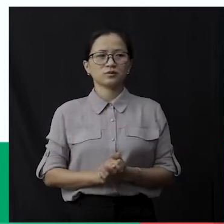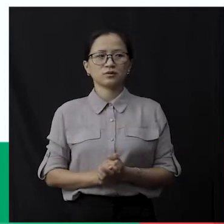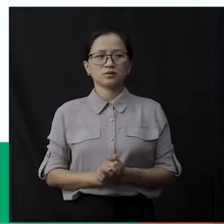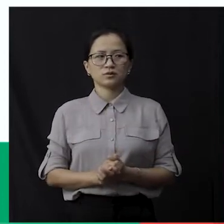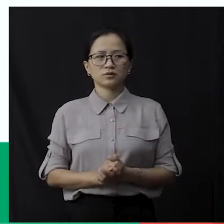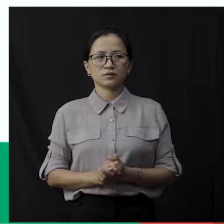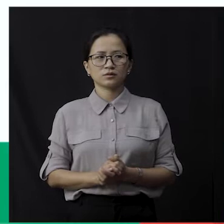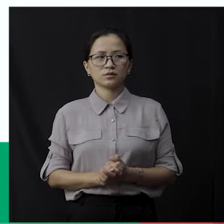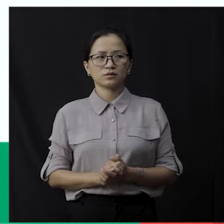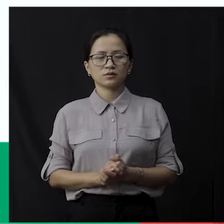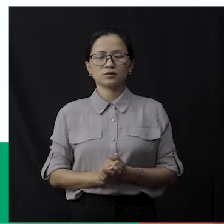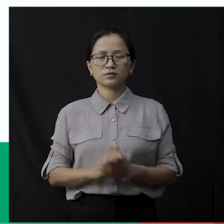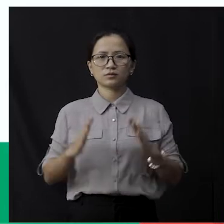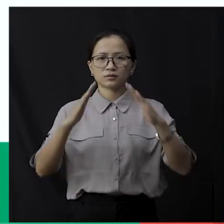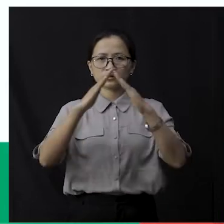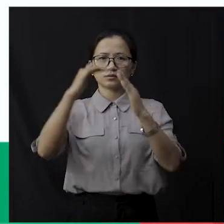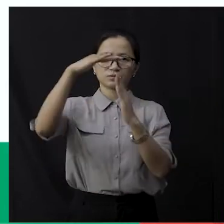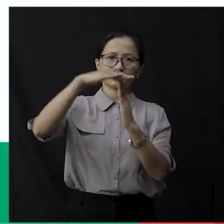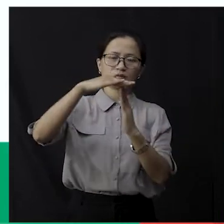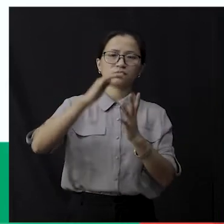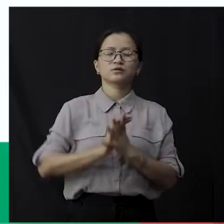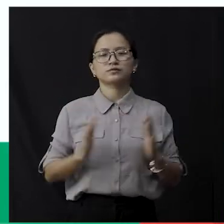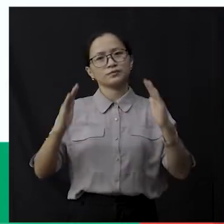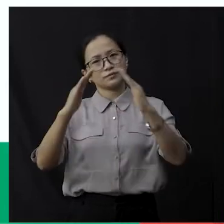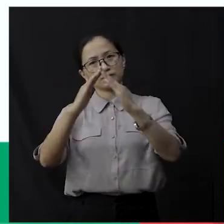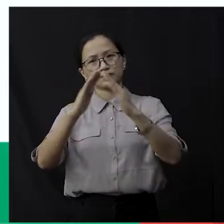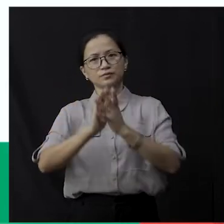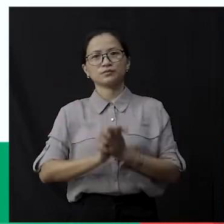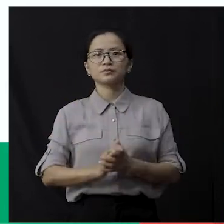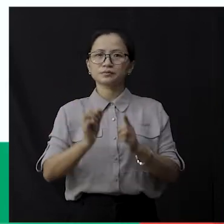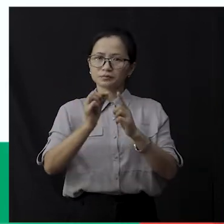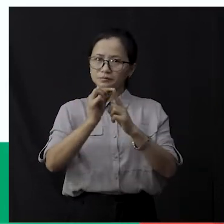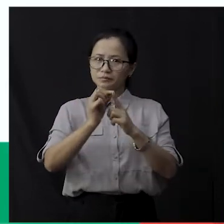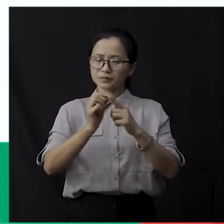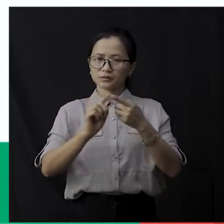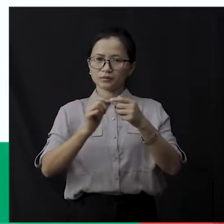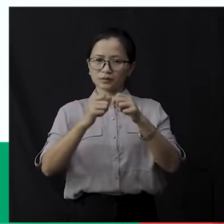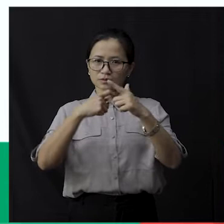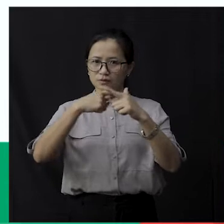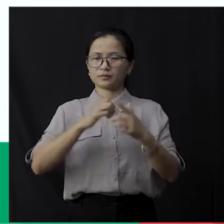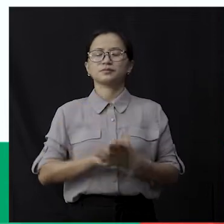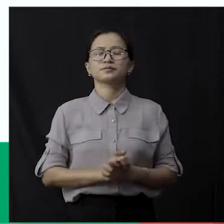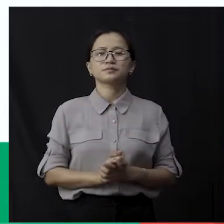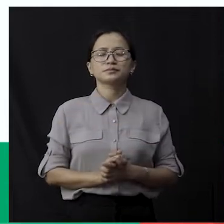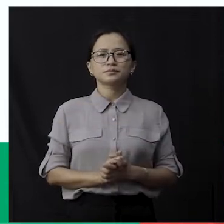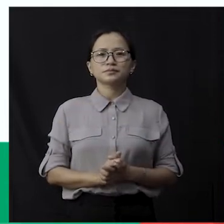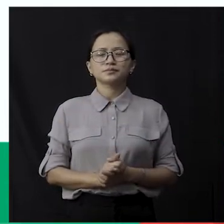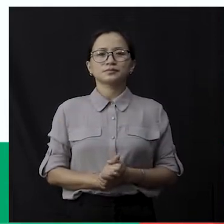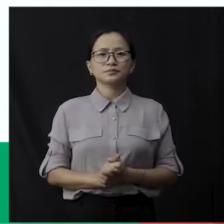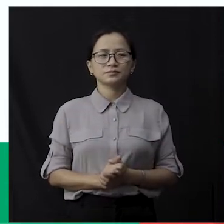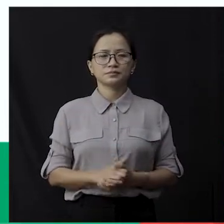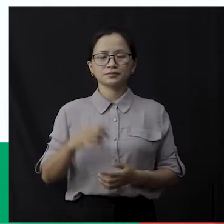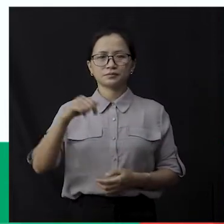one. The top, the top of this mountain, this is called peak. Okay? Peak.